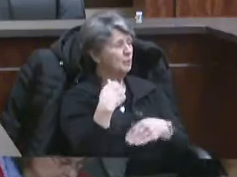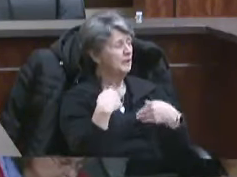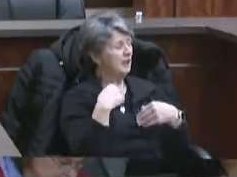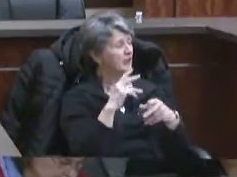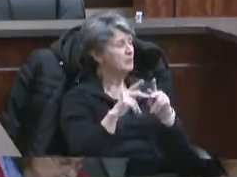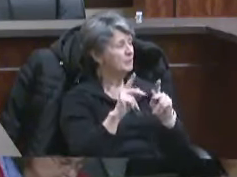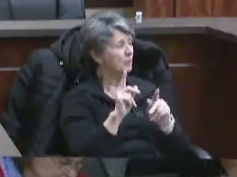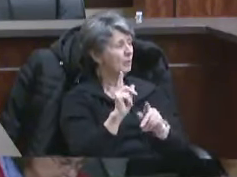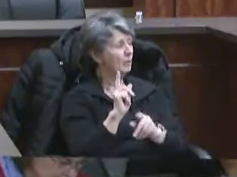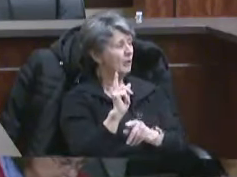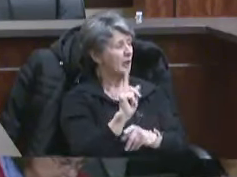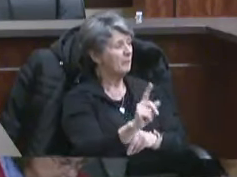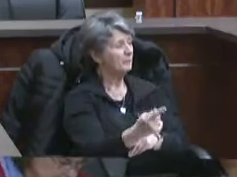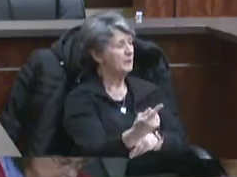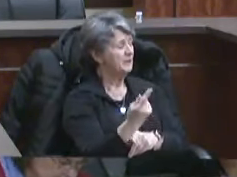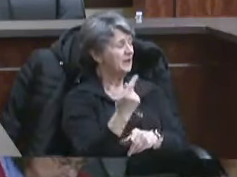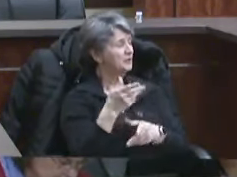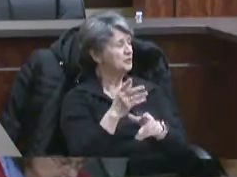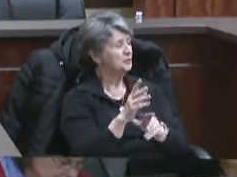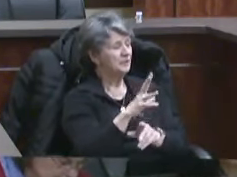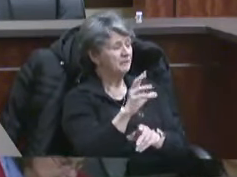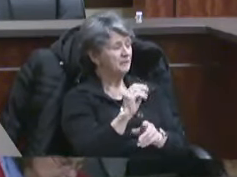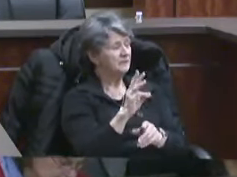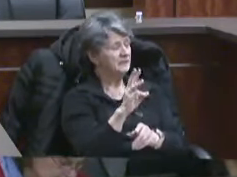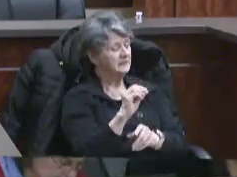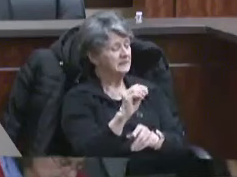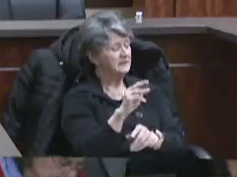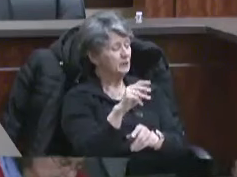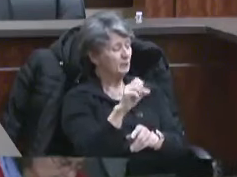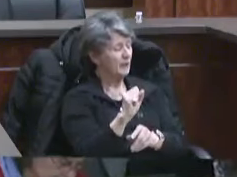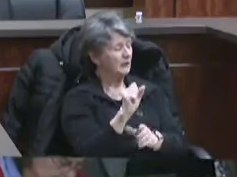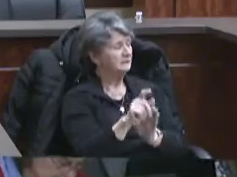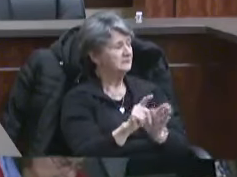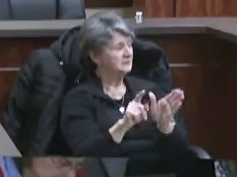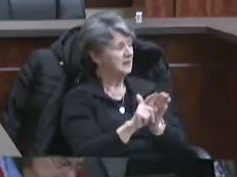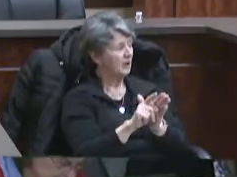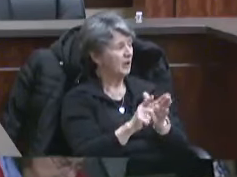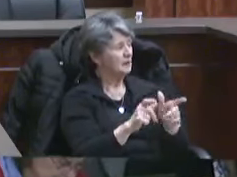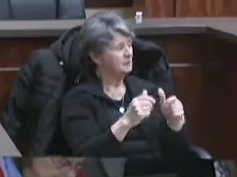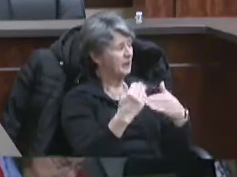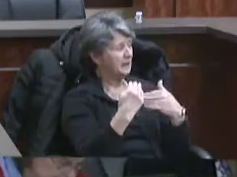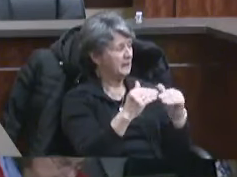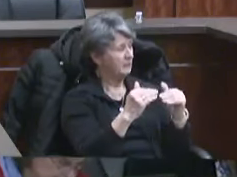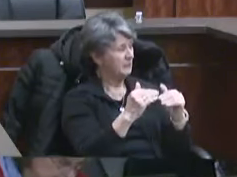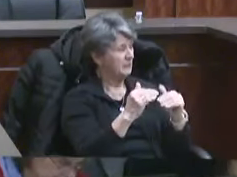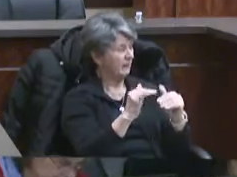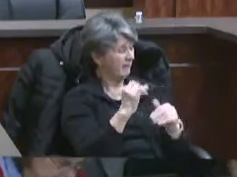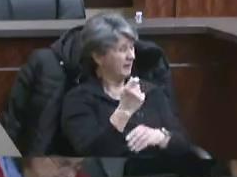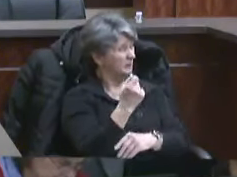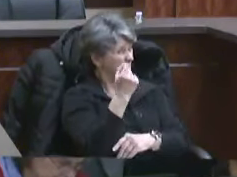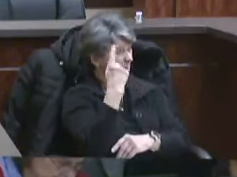down our street at 50 to 60 miles an hour. The speed limit, I understand, is 25.